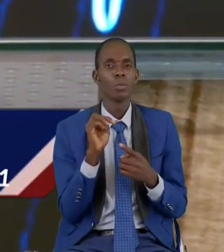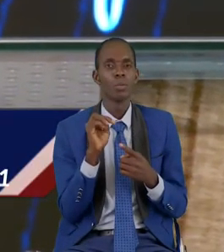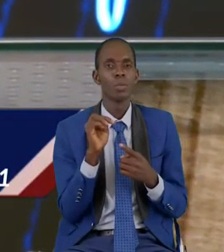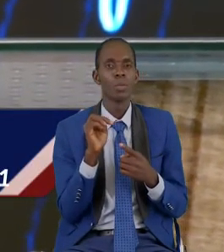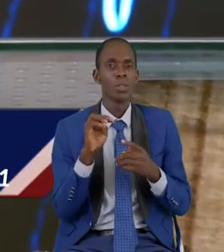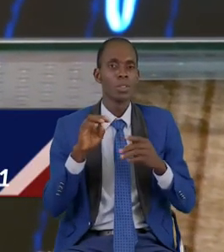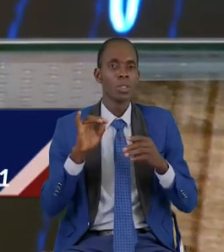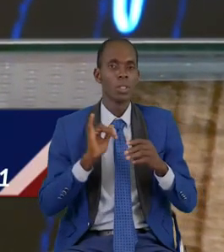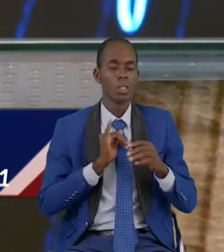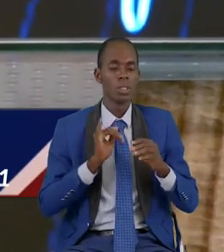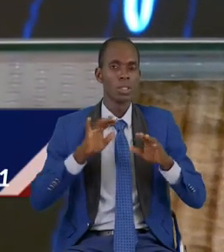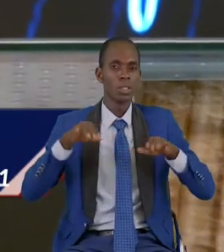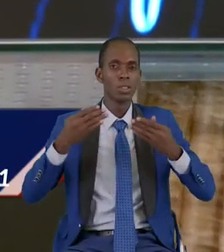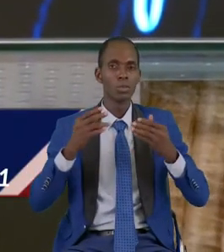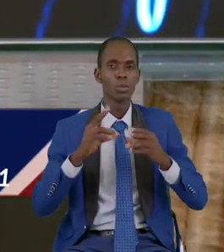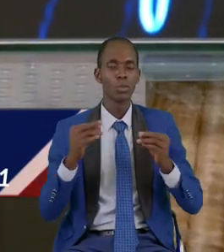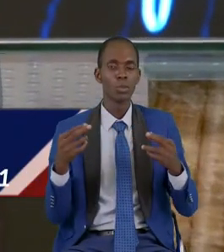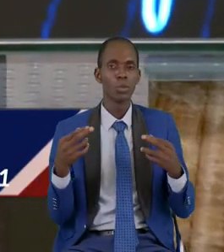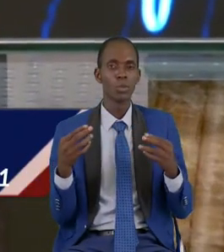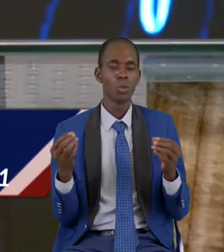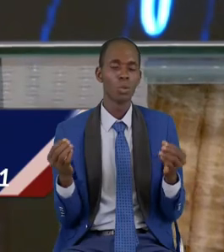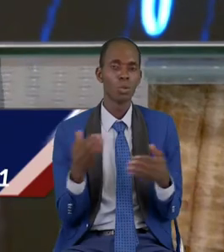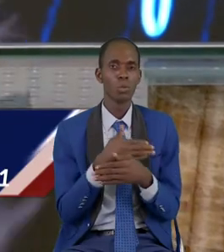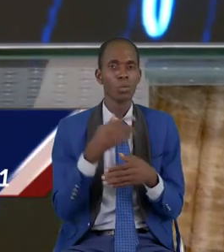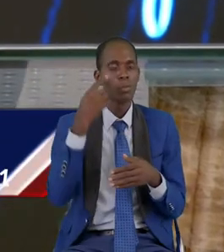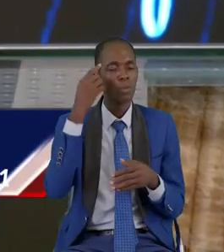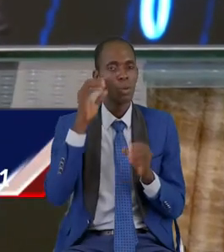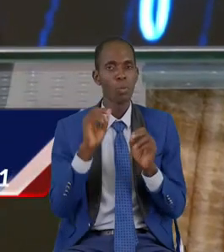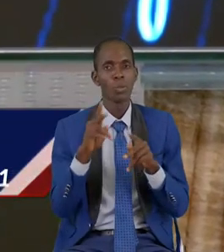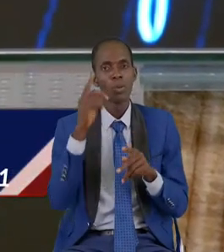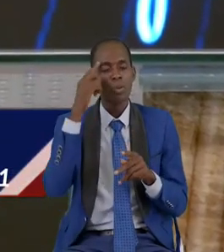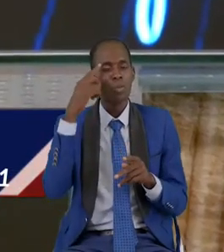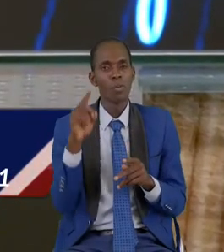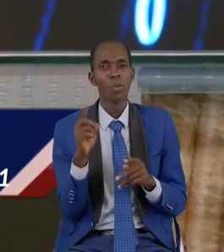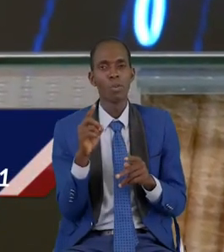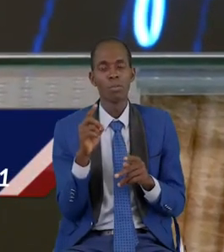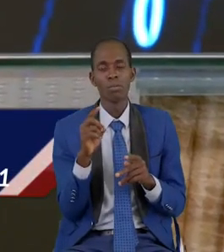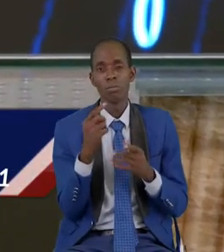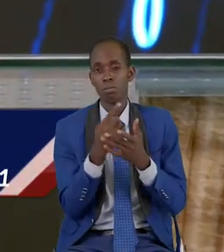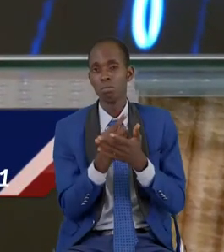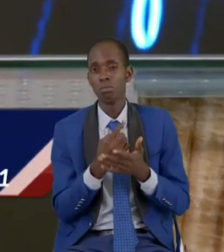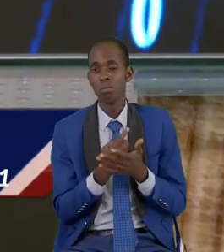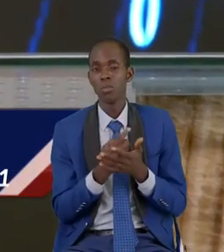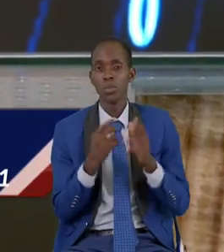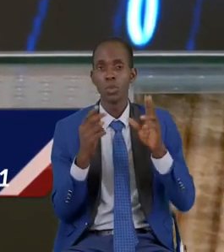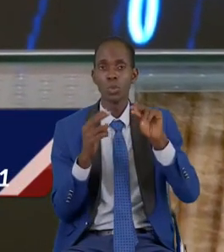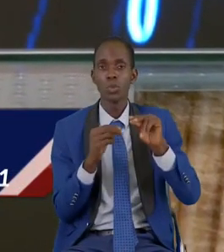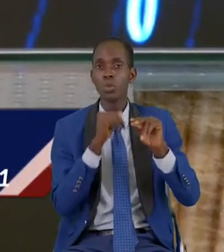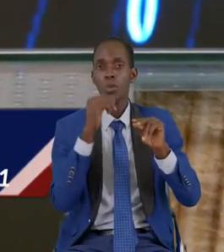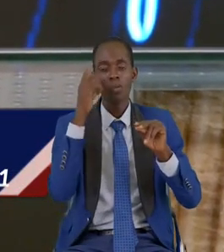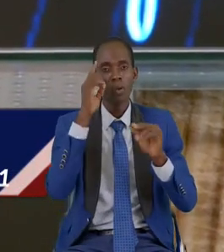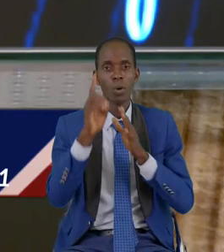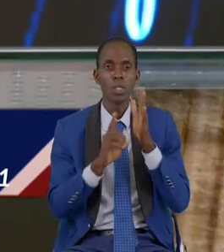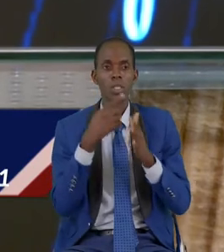subjection, no, not for an hour. They did a lot of things to confuse